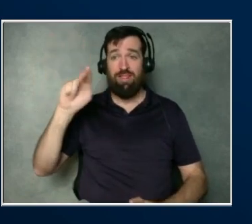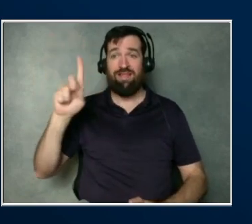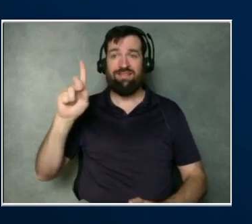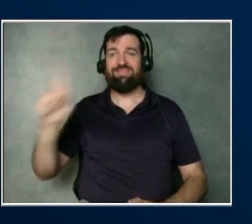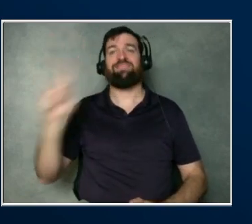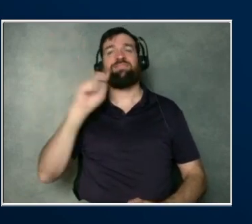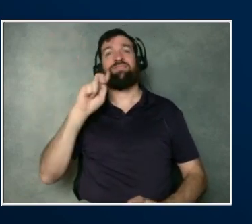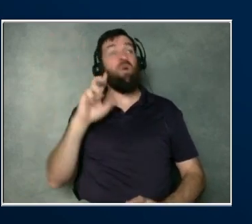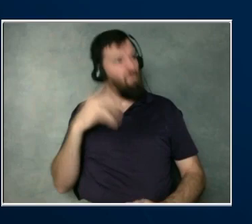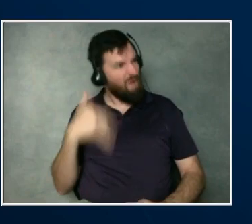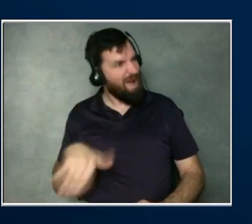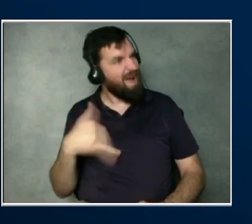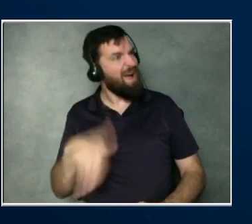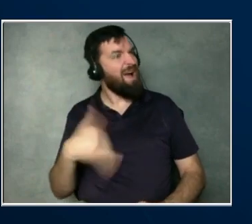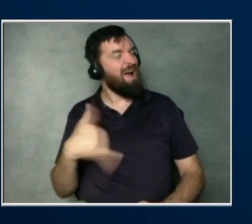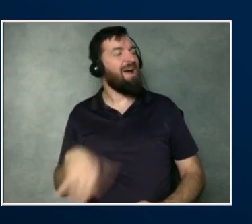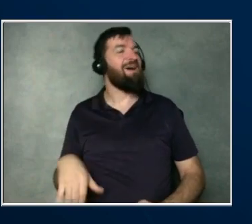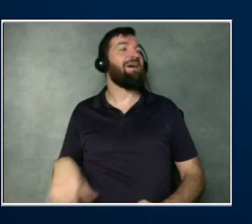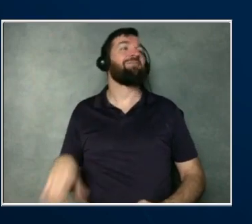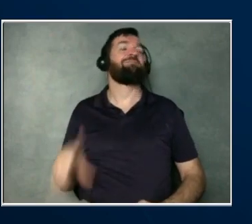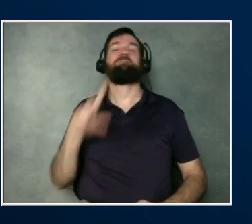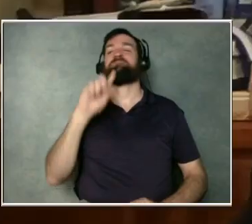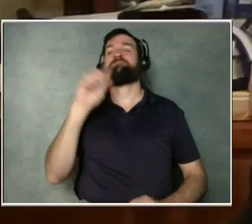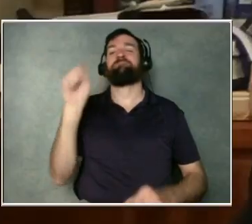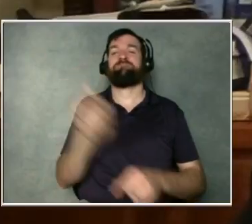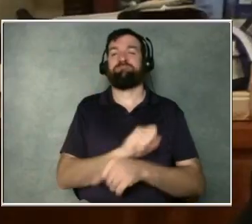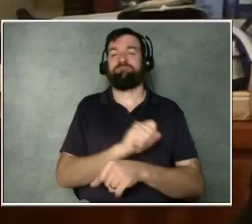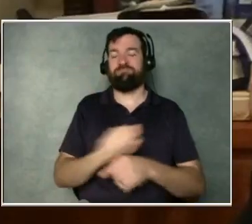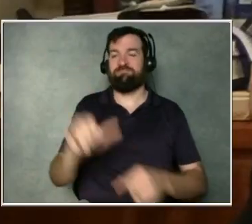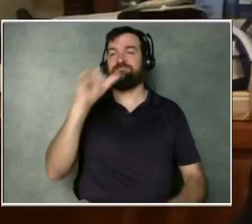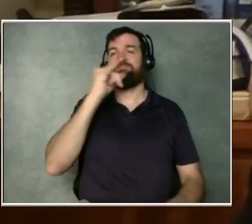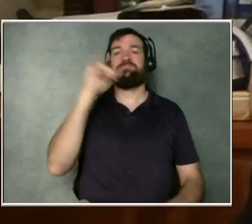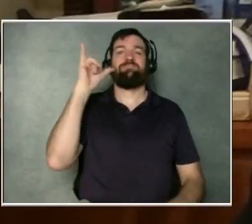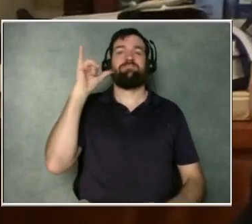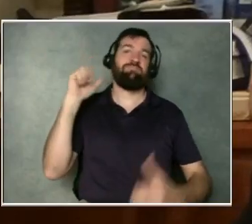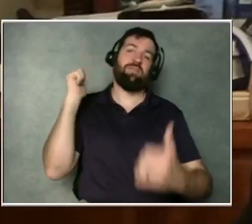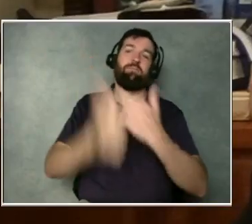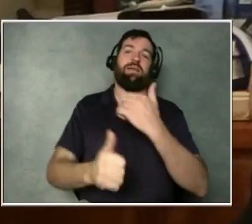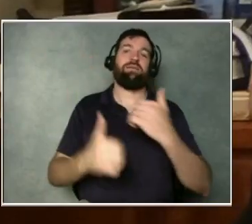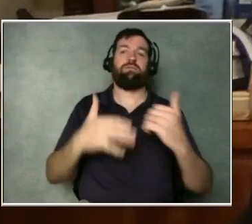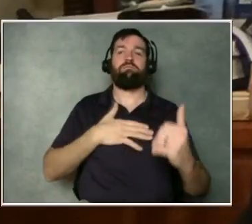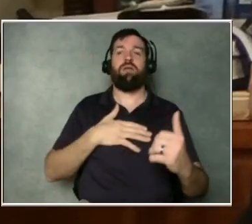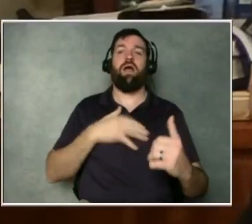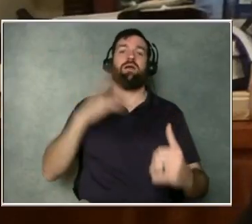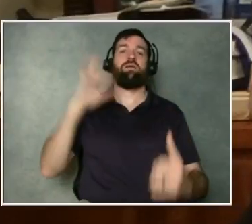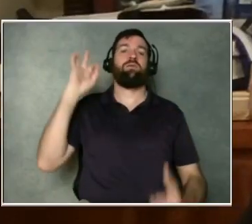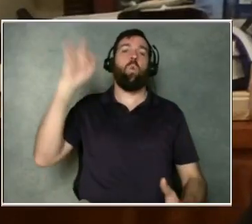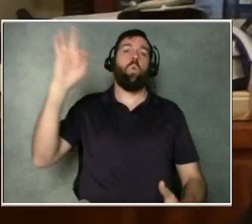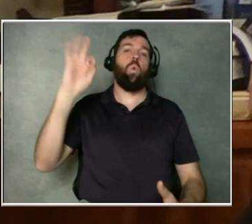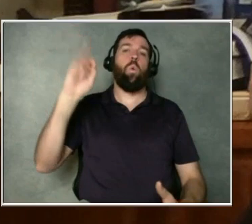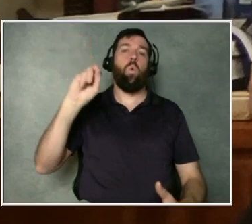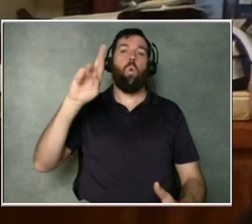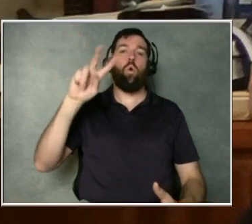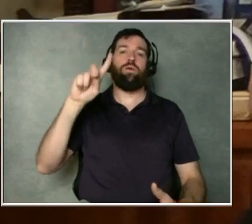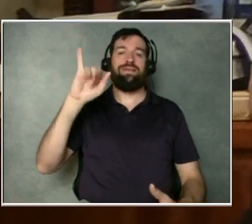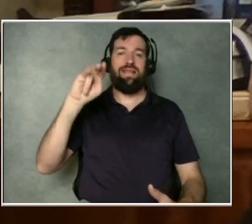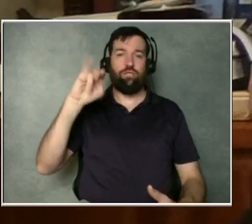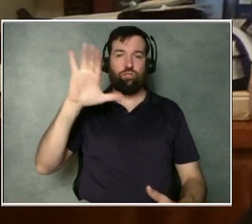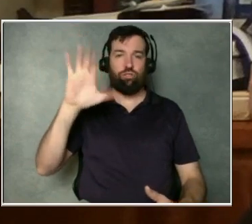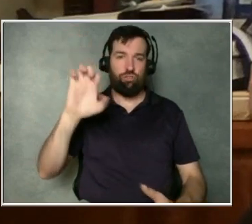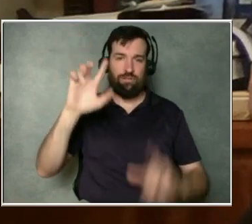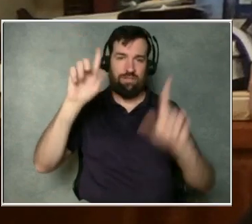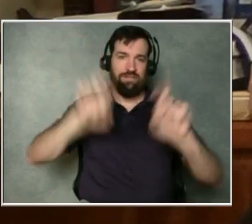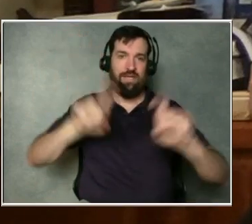Phil. As a matter of fact, yesterday I passed my ordination exam, 3.5 hours